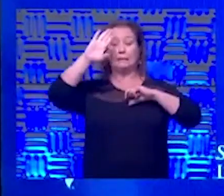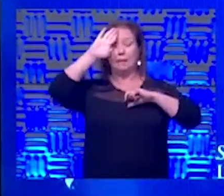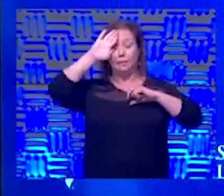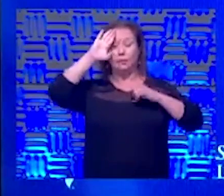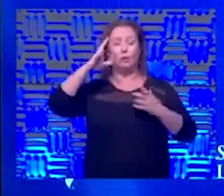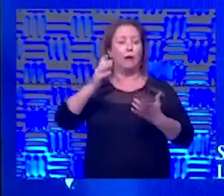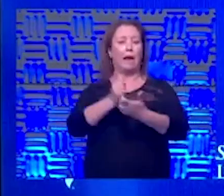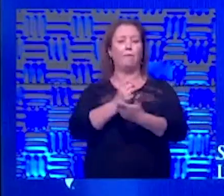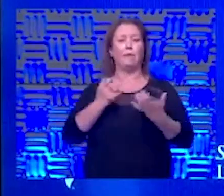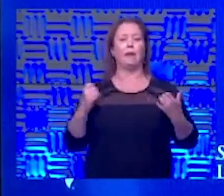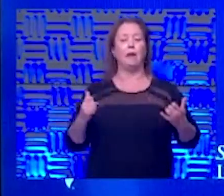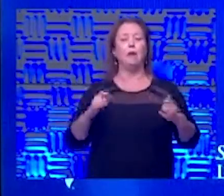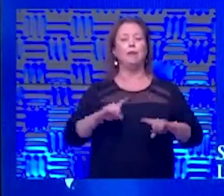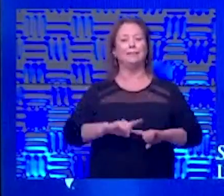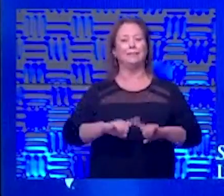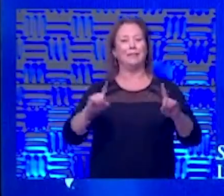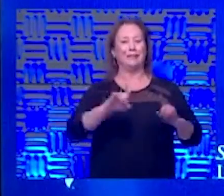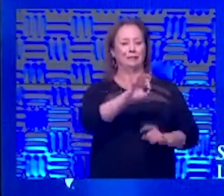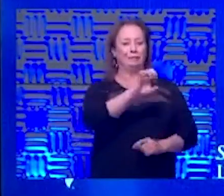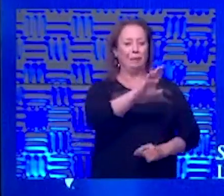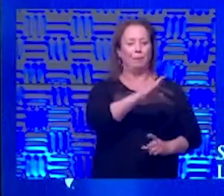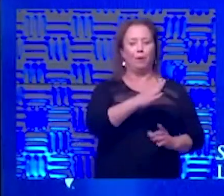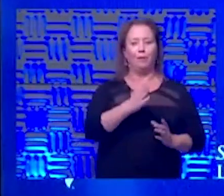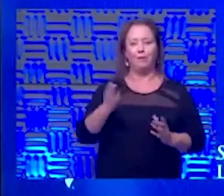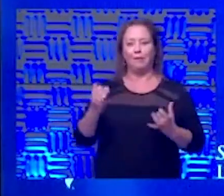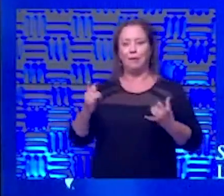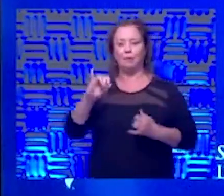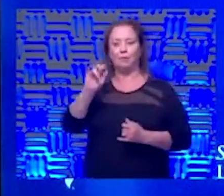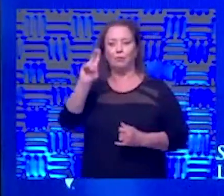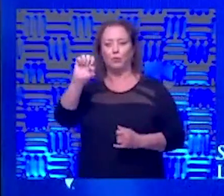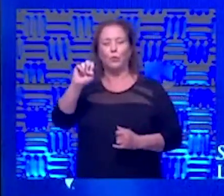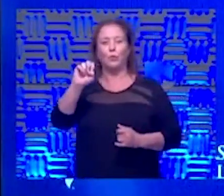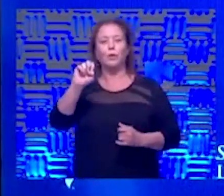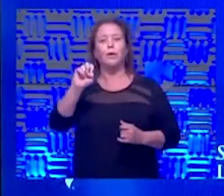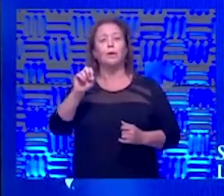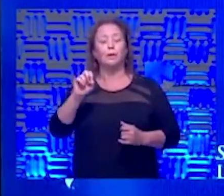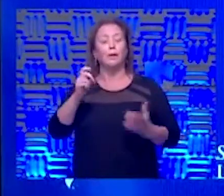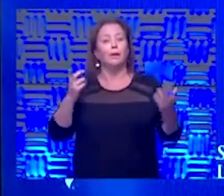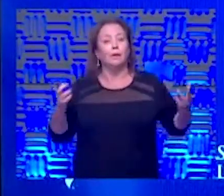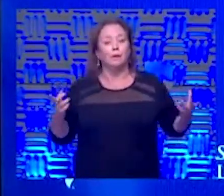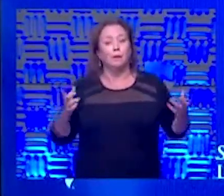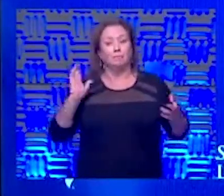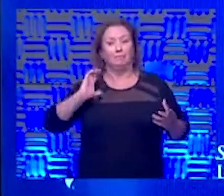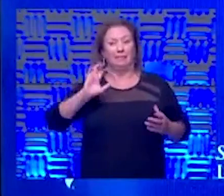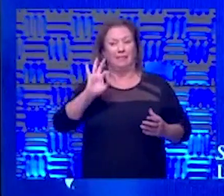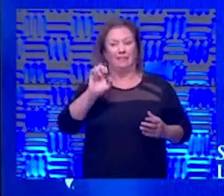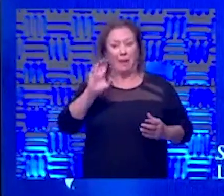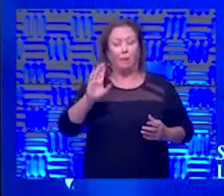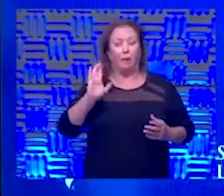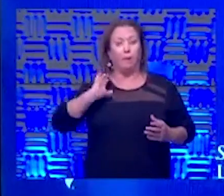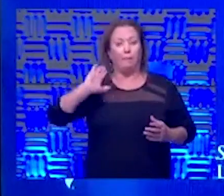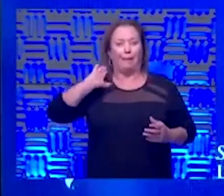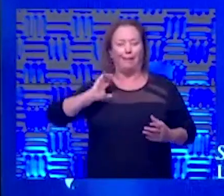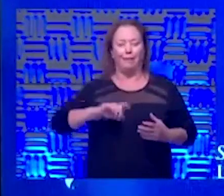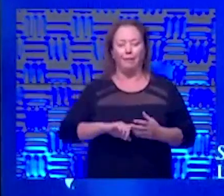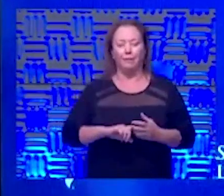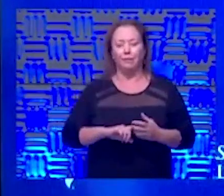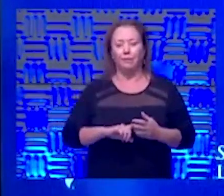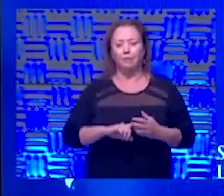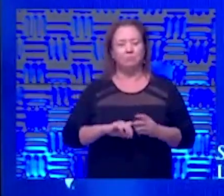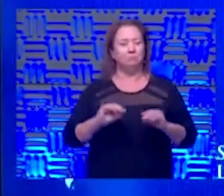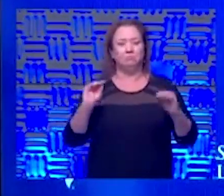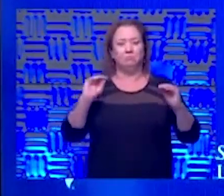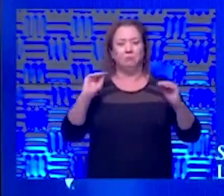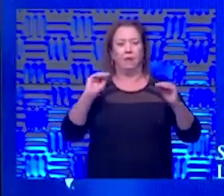check, all this stuff, I get a COVID nasal swab. But back then, you know, just a few months ago, right. There wasn't